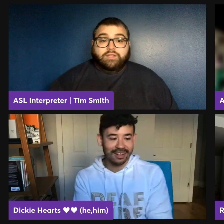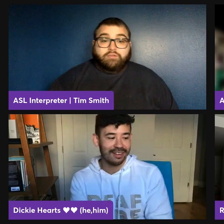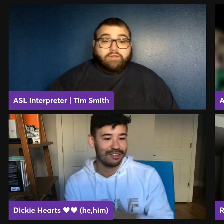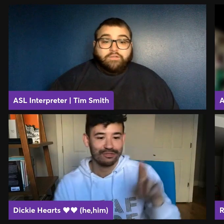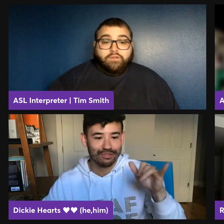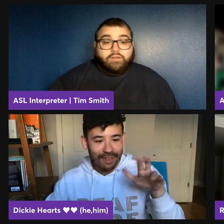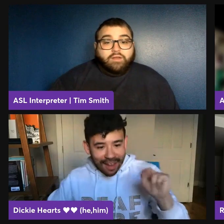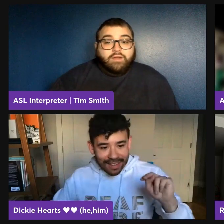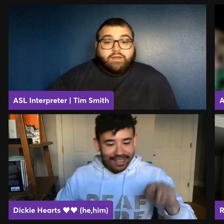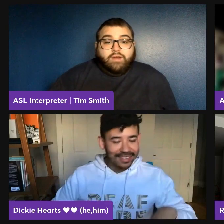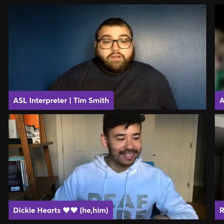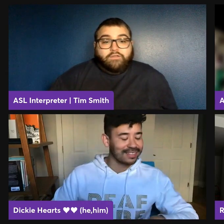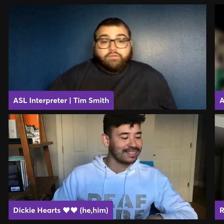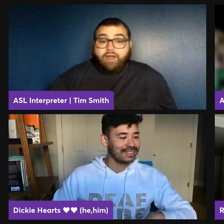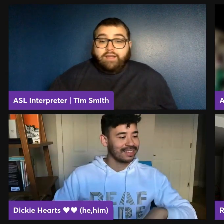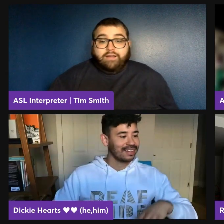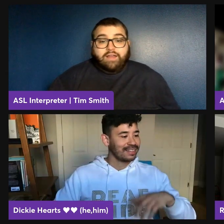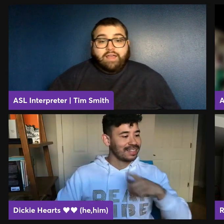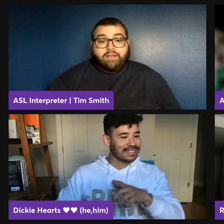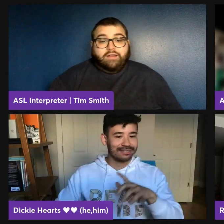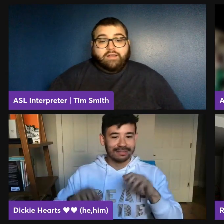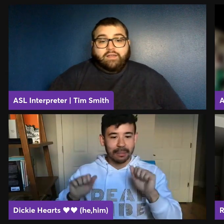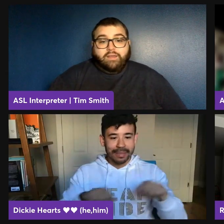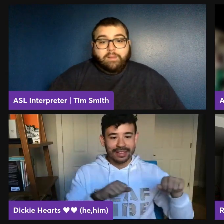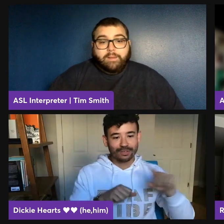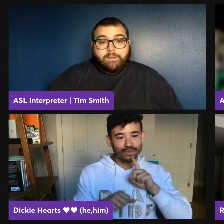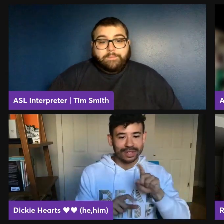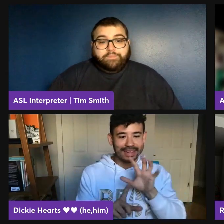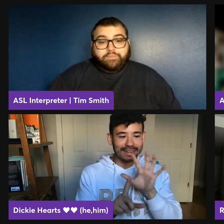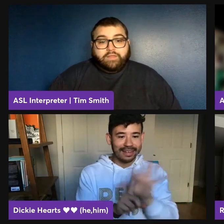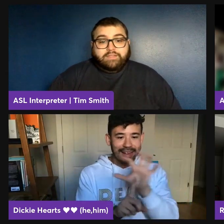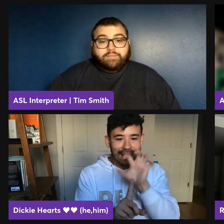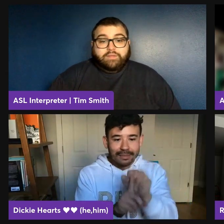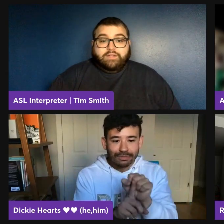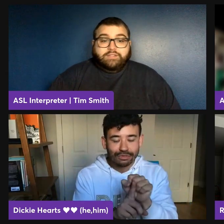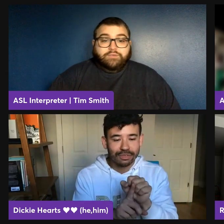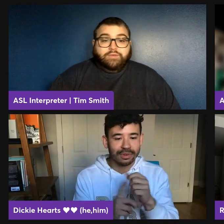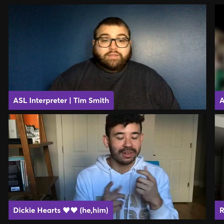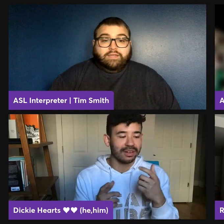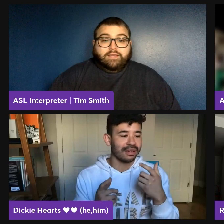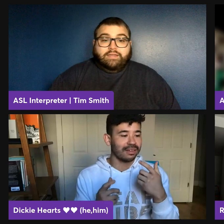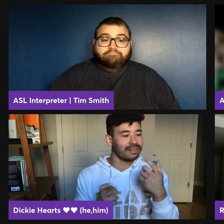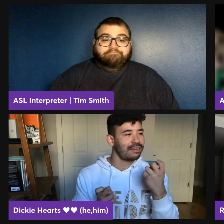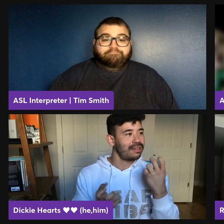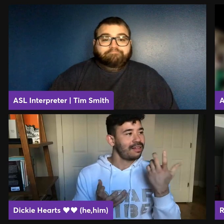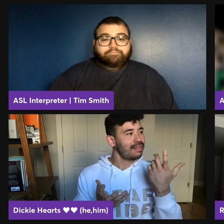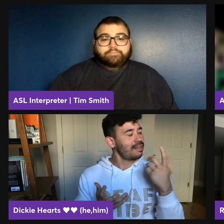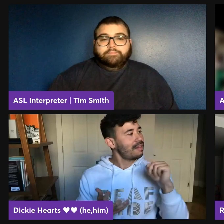just really grateful for Ryan and his ability to really,